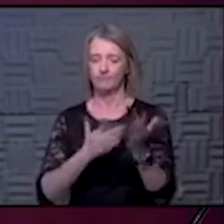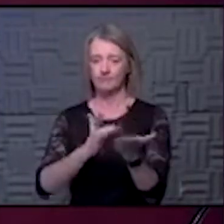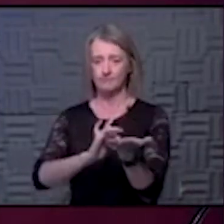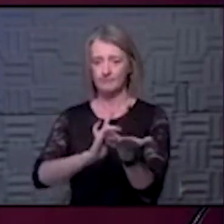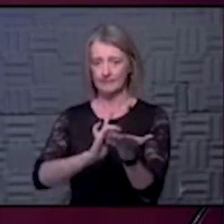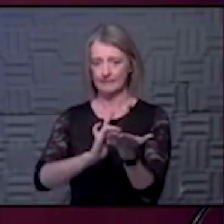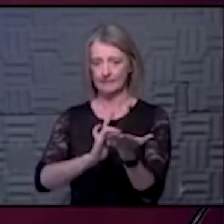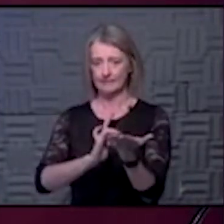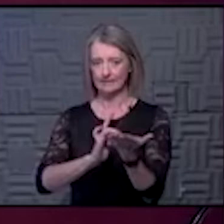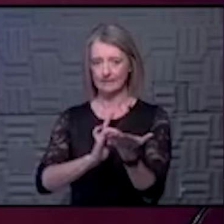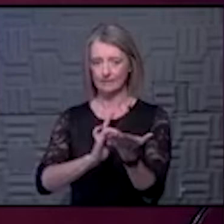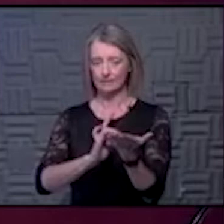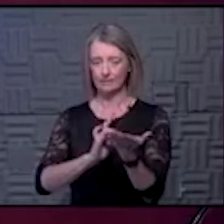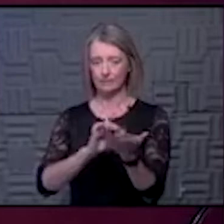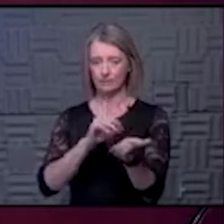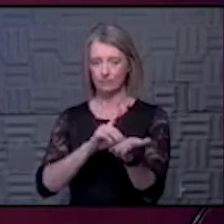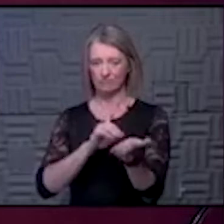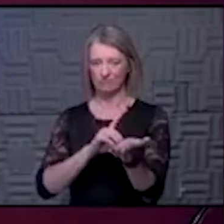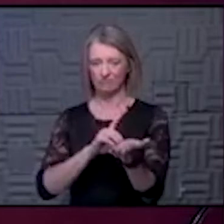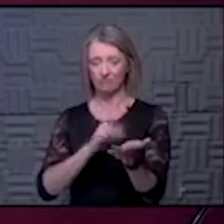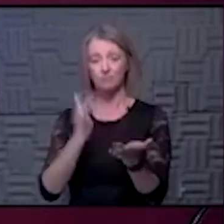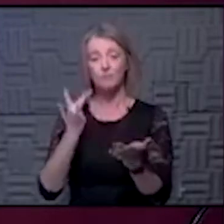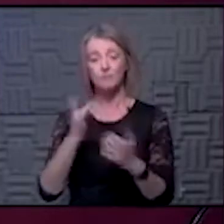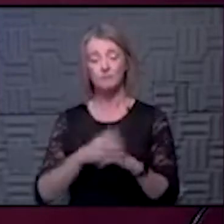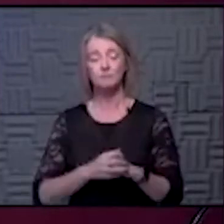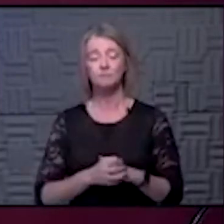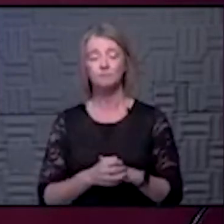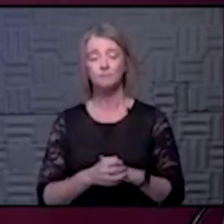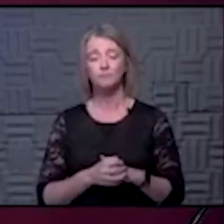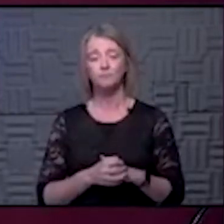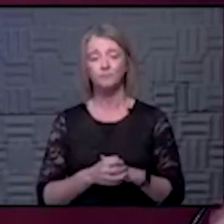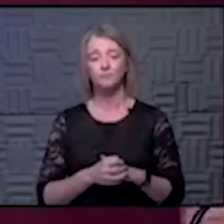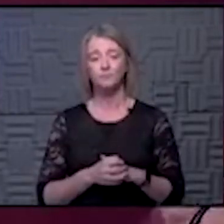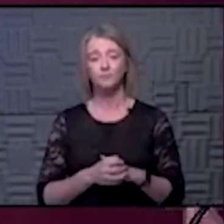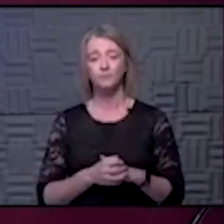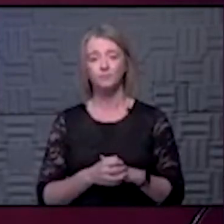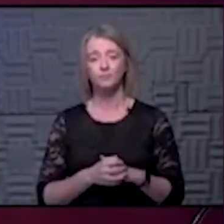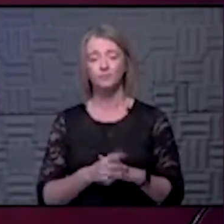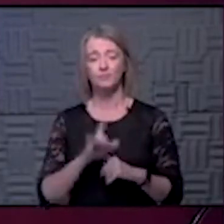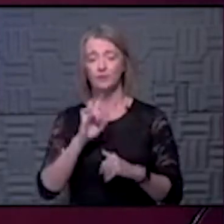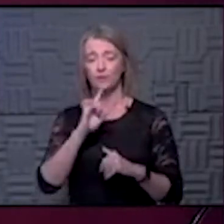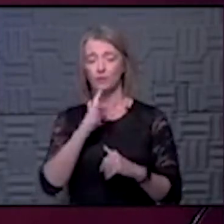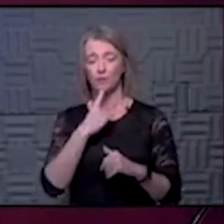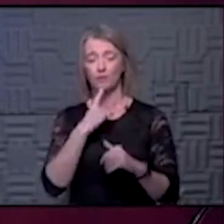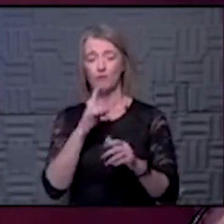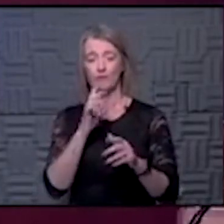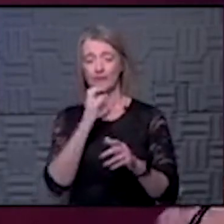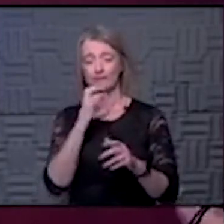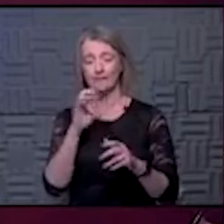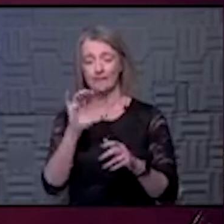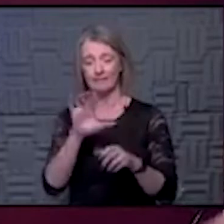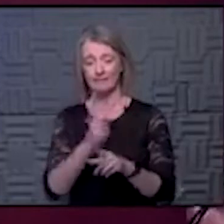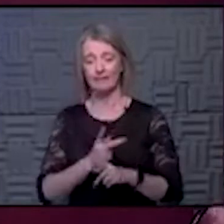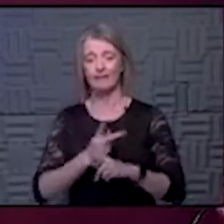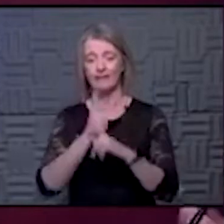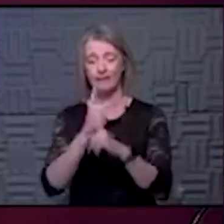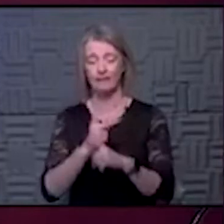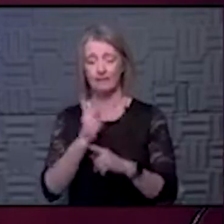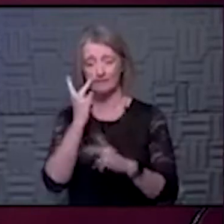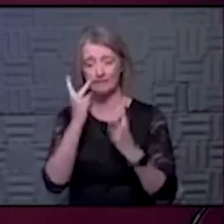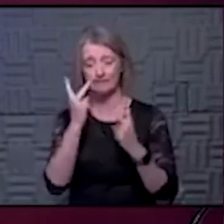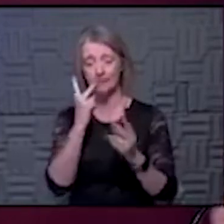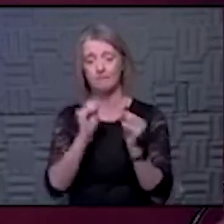medicine colleagues in the fact that as our medical and critical care colleagues start seeing more and